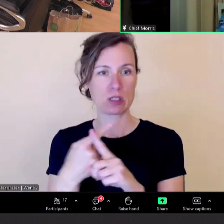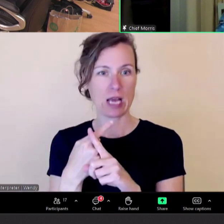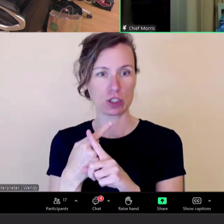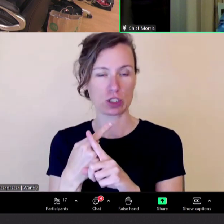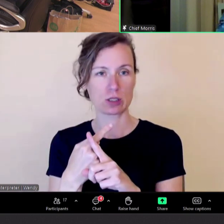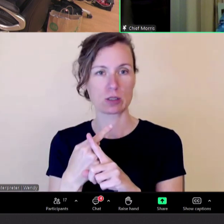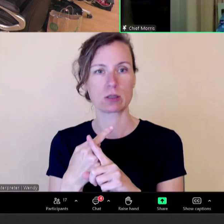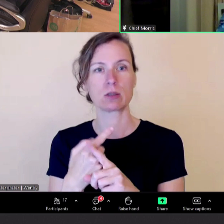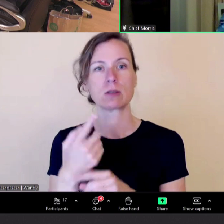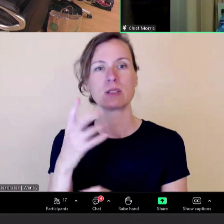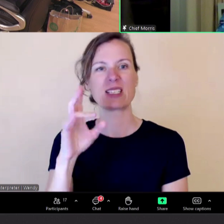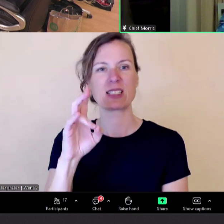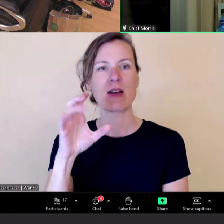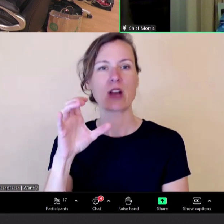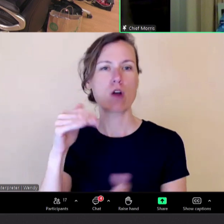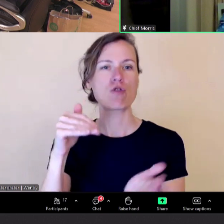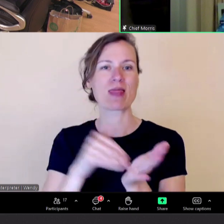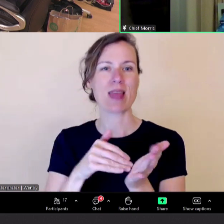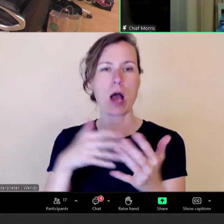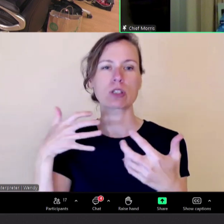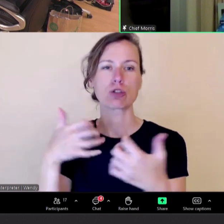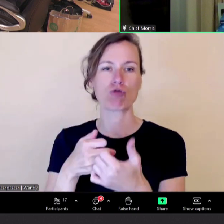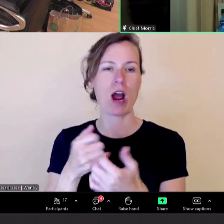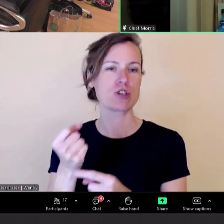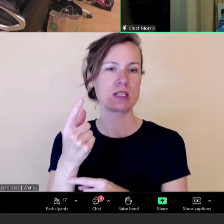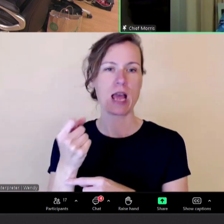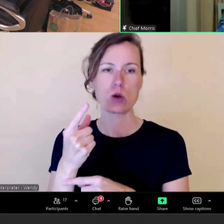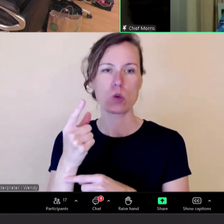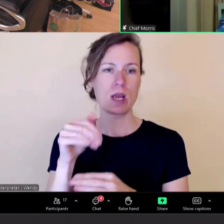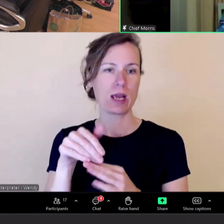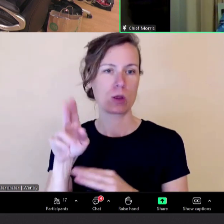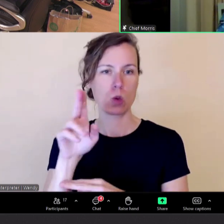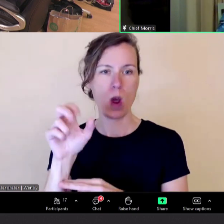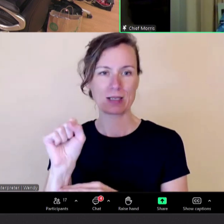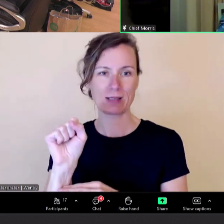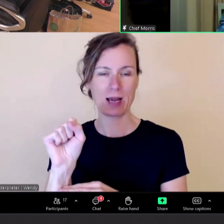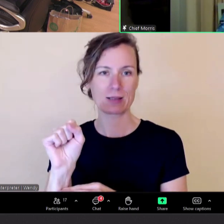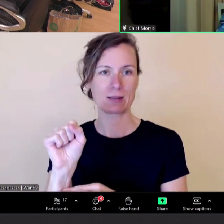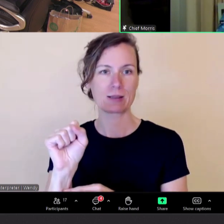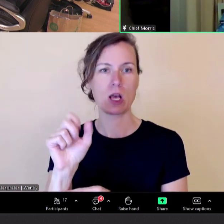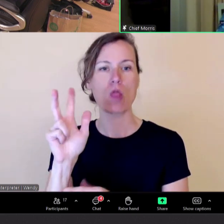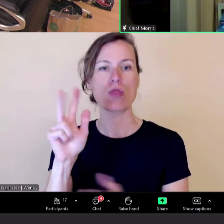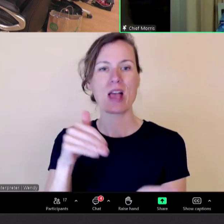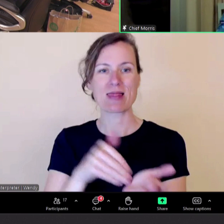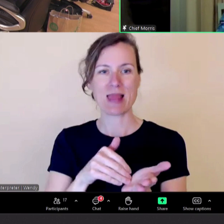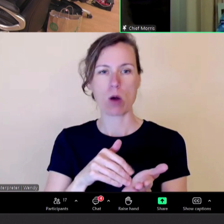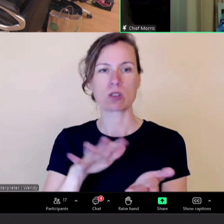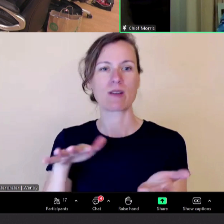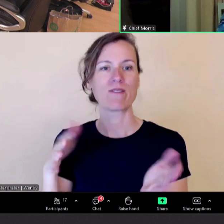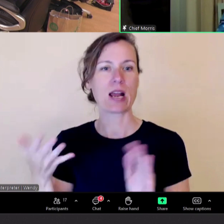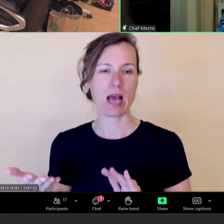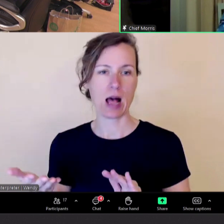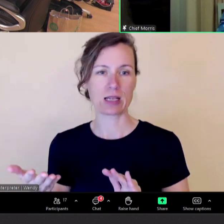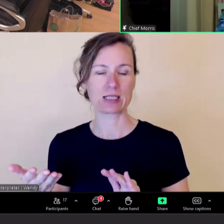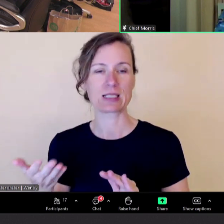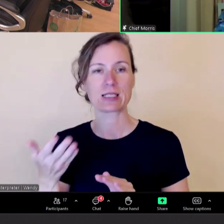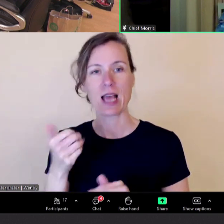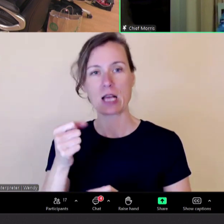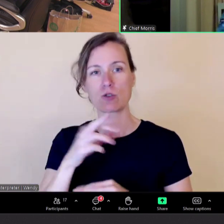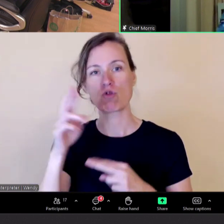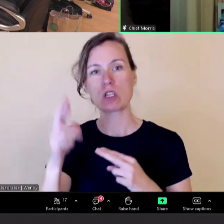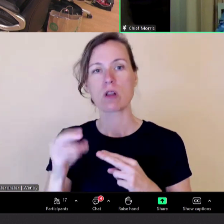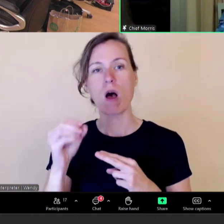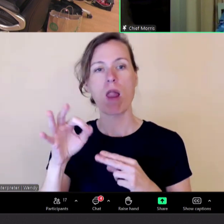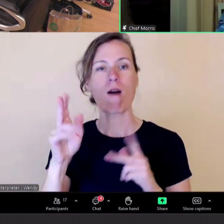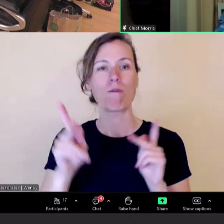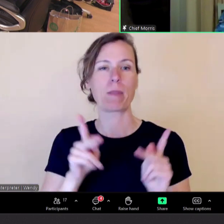said, 700,000 crashes annually in the United States, 3,000 fatalities as a result of individuals